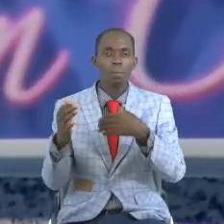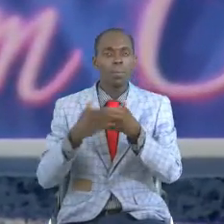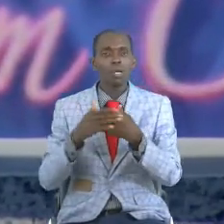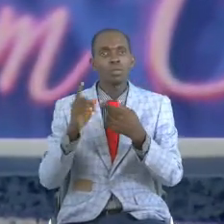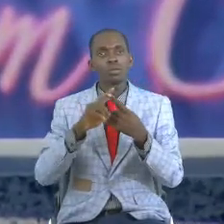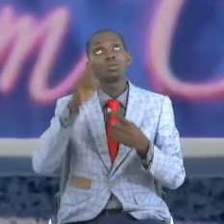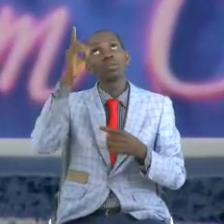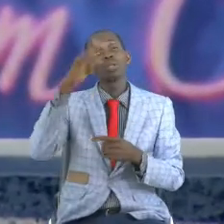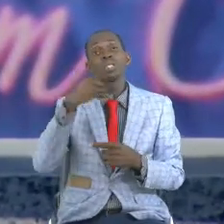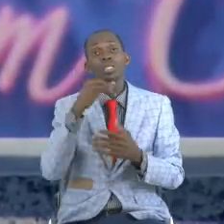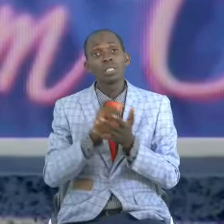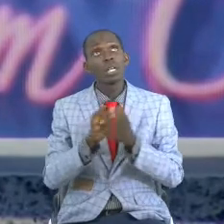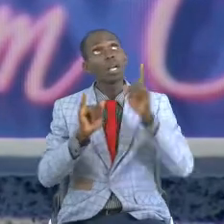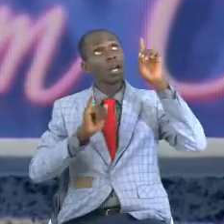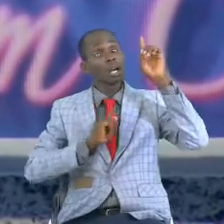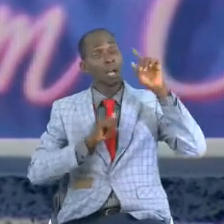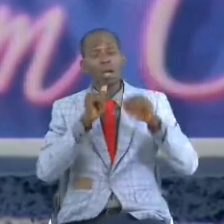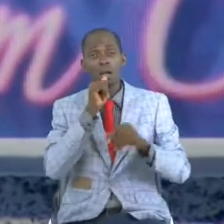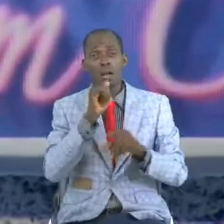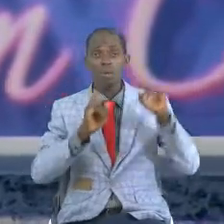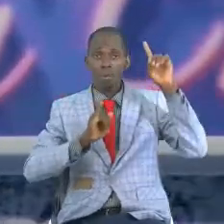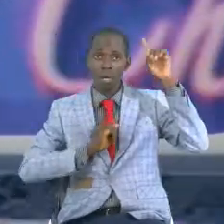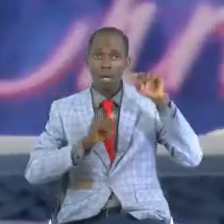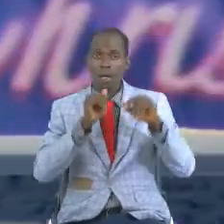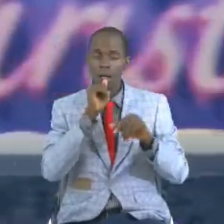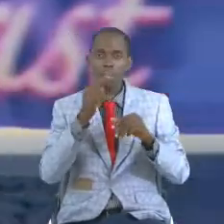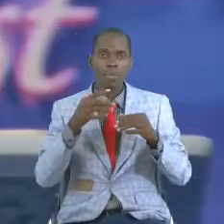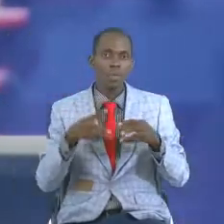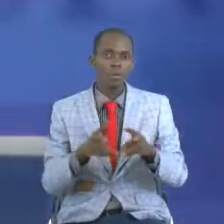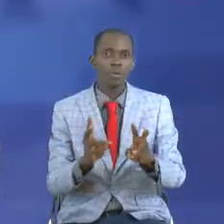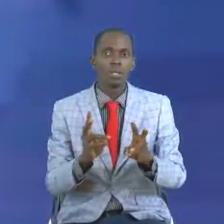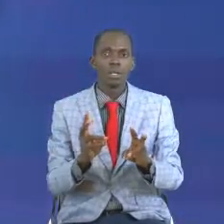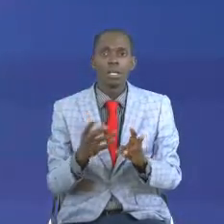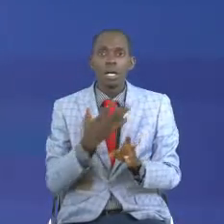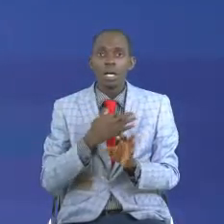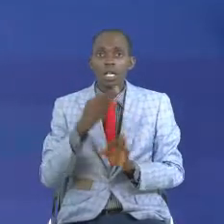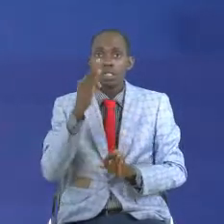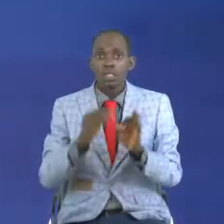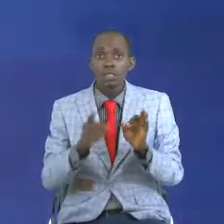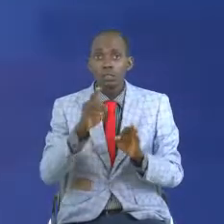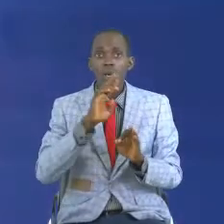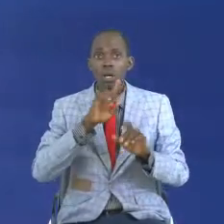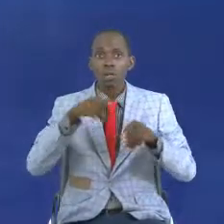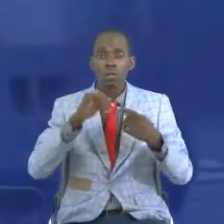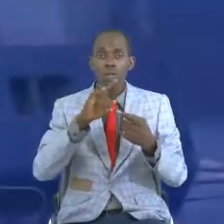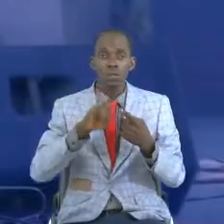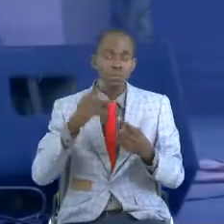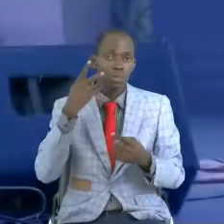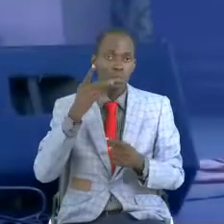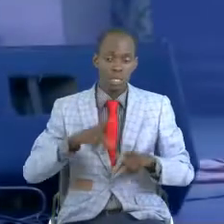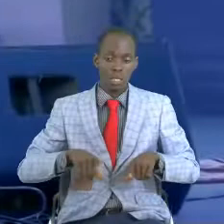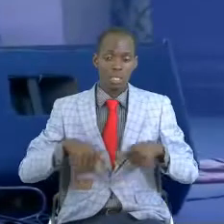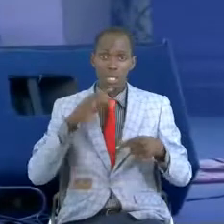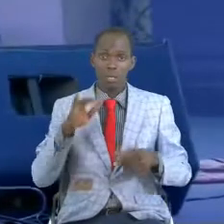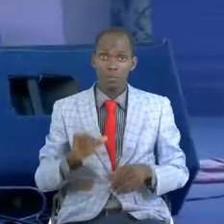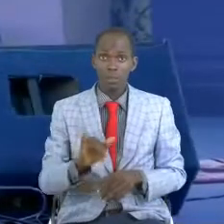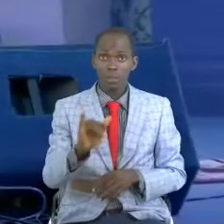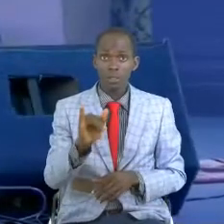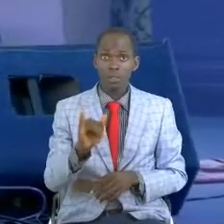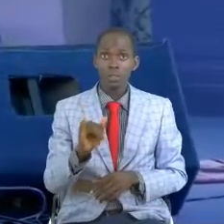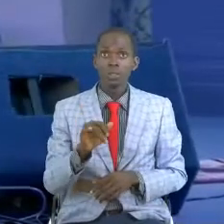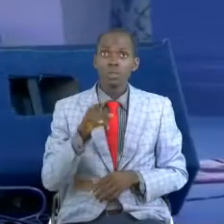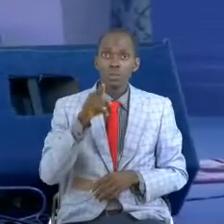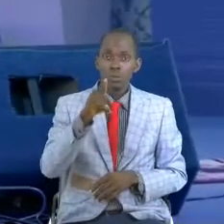am. I am. I am the way. And if you are going to see life and life eternal, you're high or you are